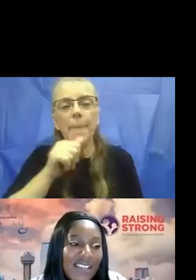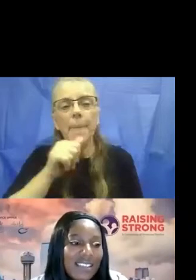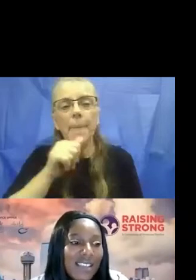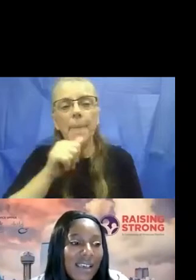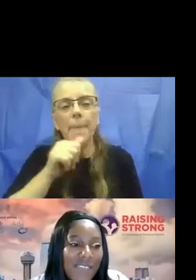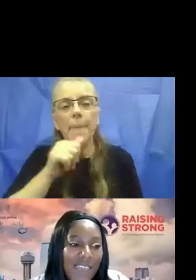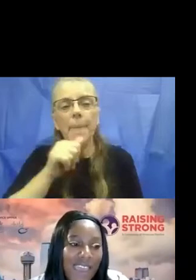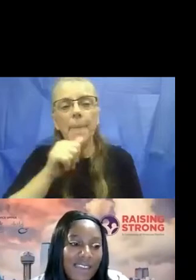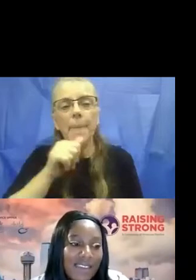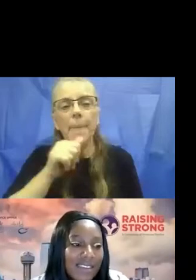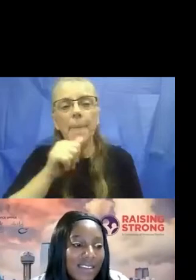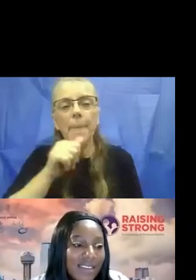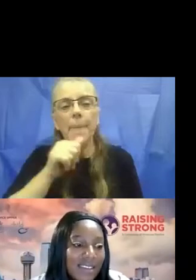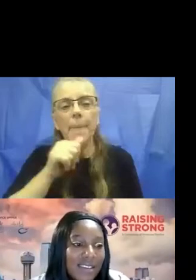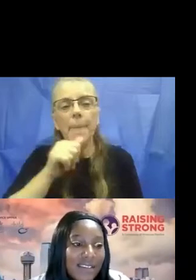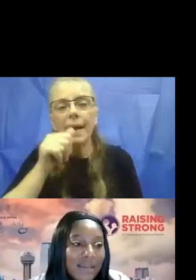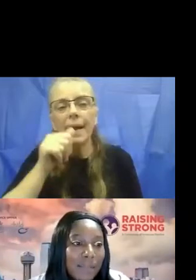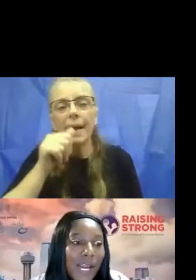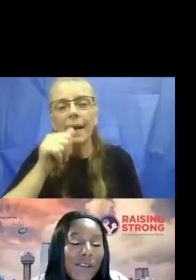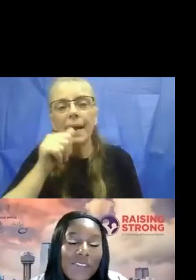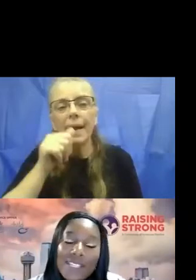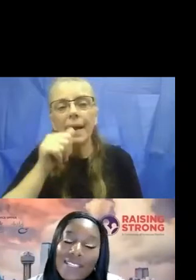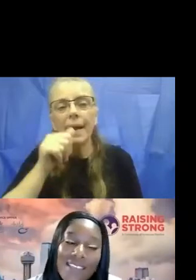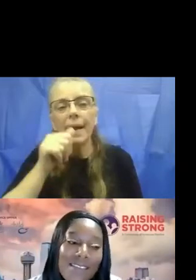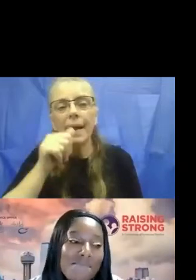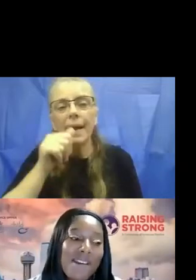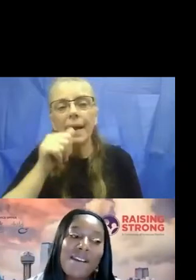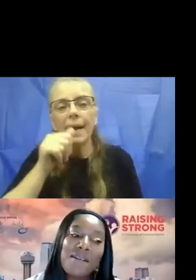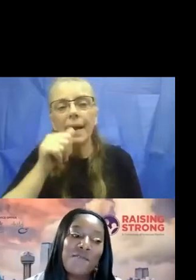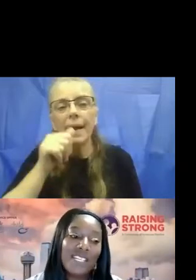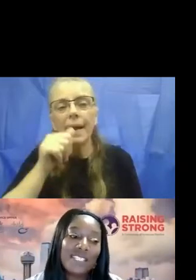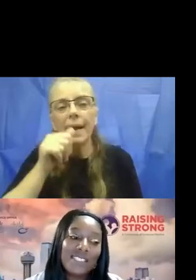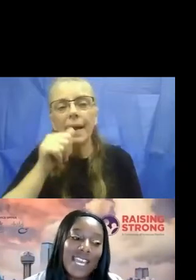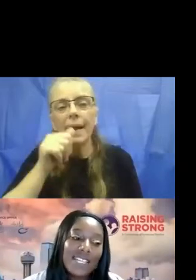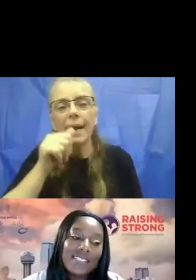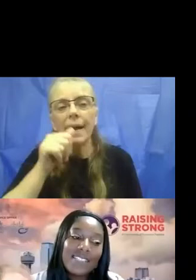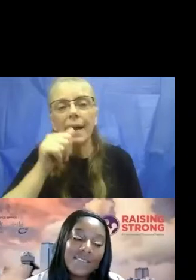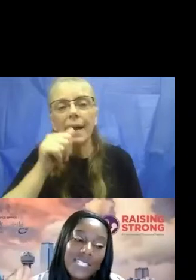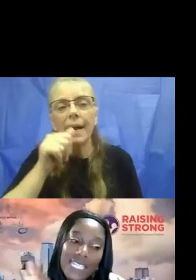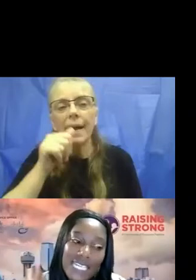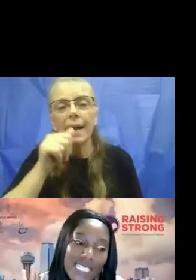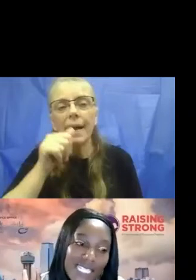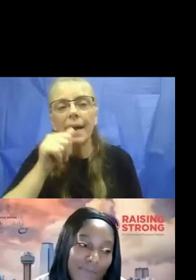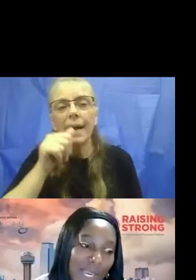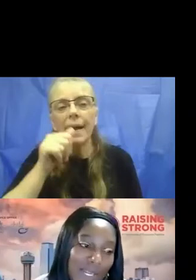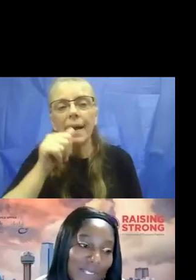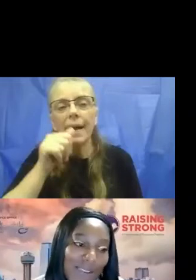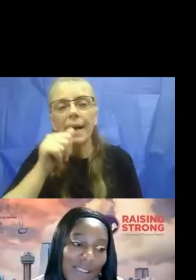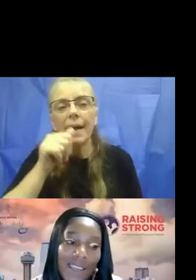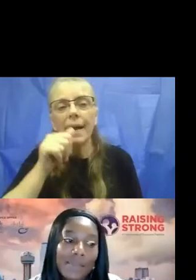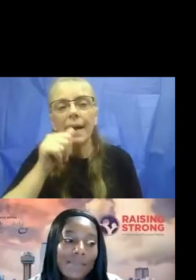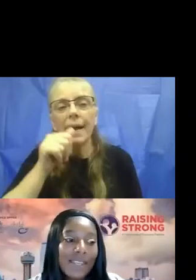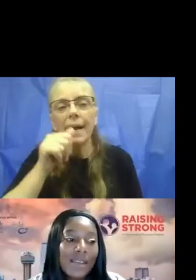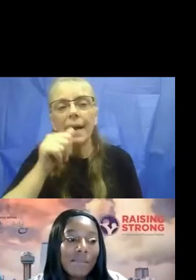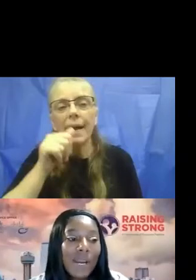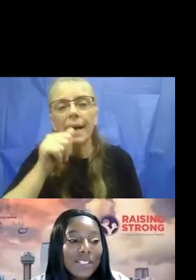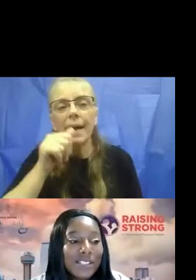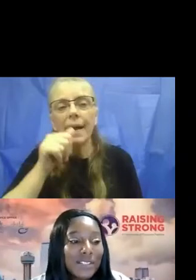protection. Love that. Perfectly imperfect. That is definitely us as parents,